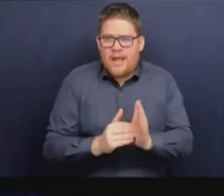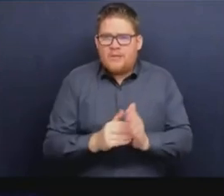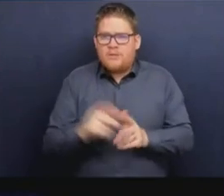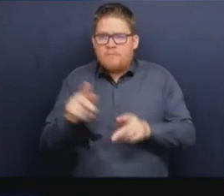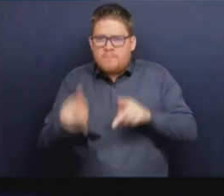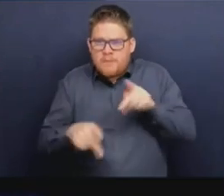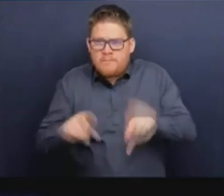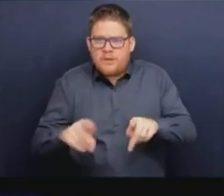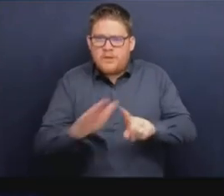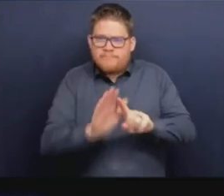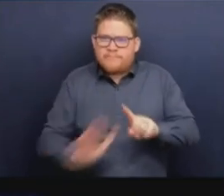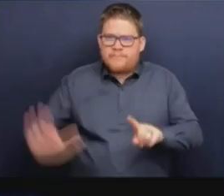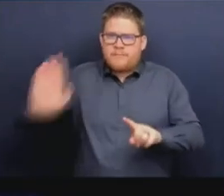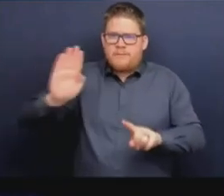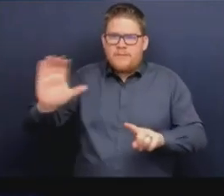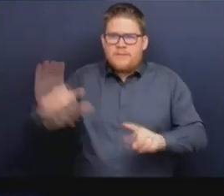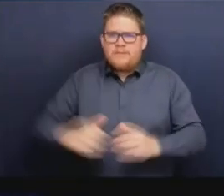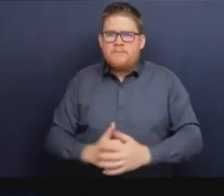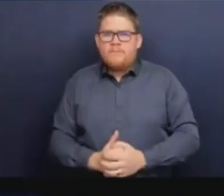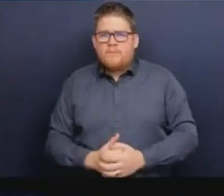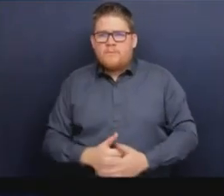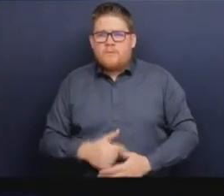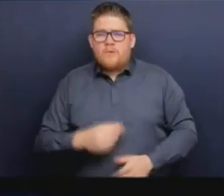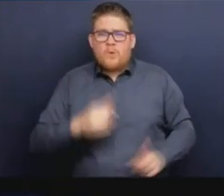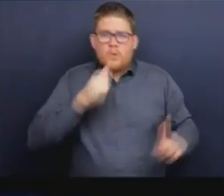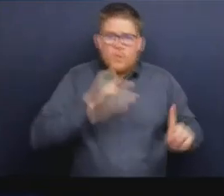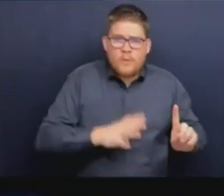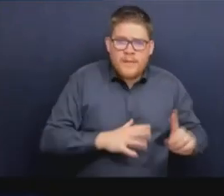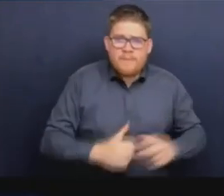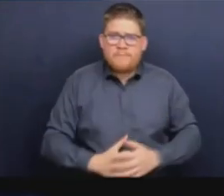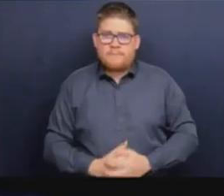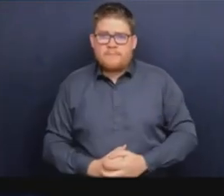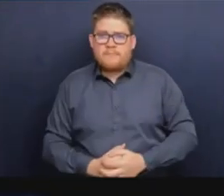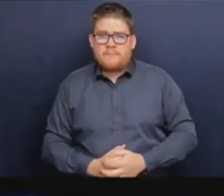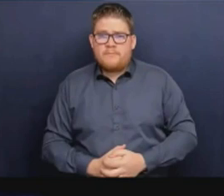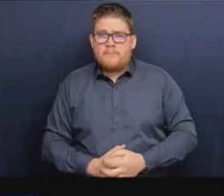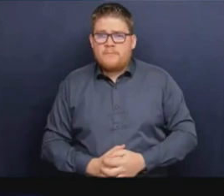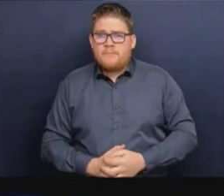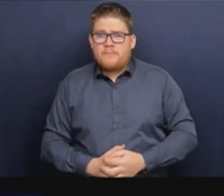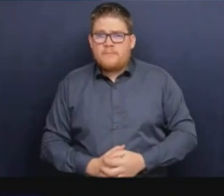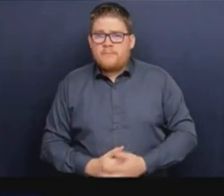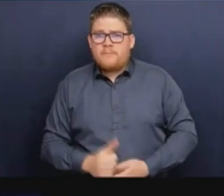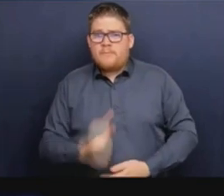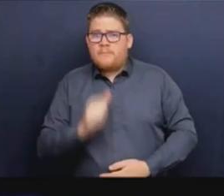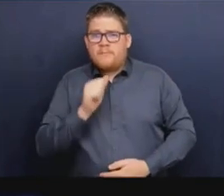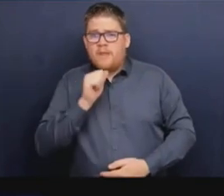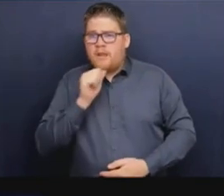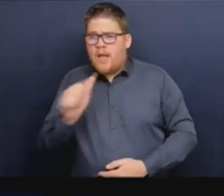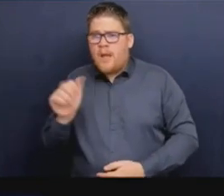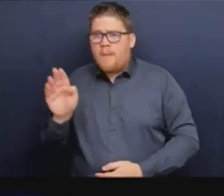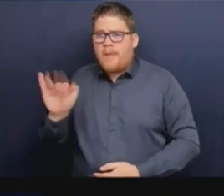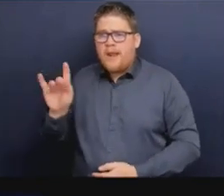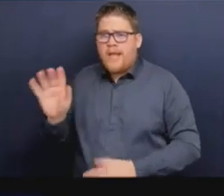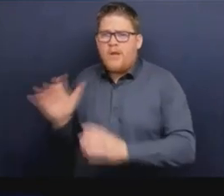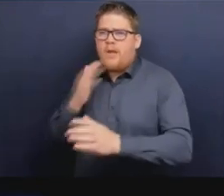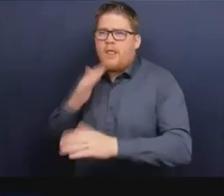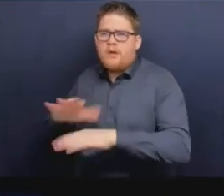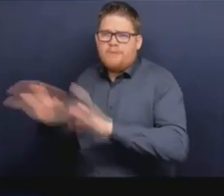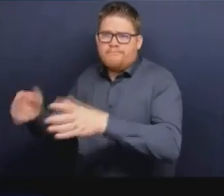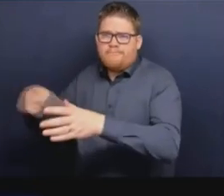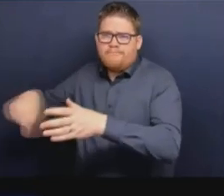LGBTQ+, Indigenous, Black, and people of color, get their first job in the tech sector or